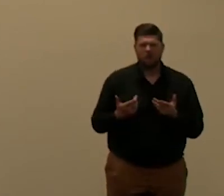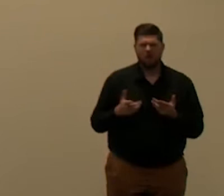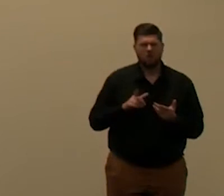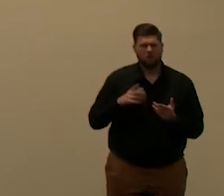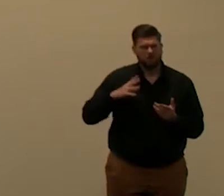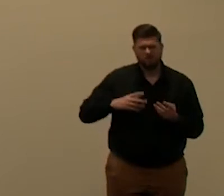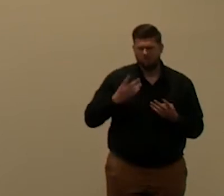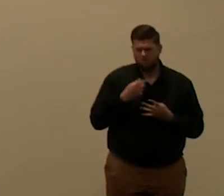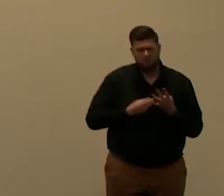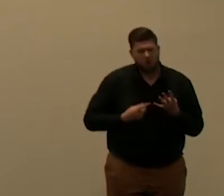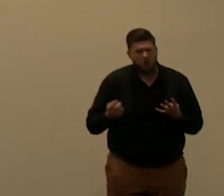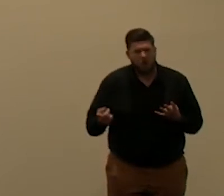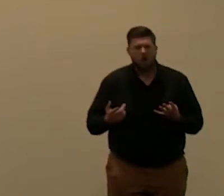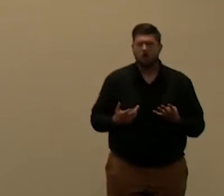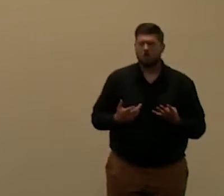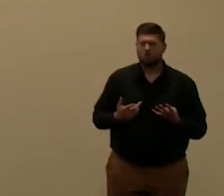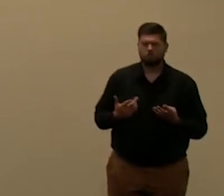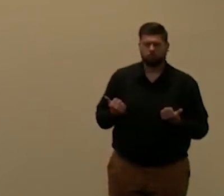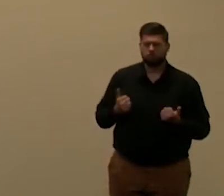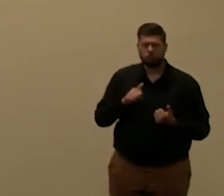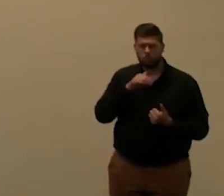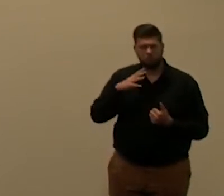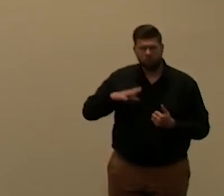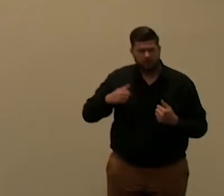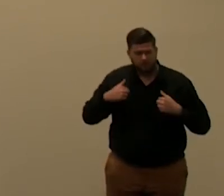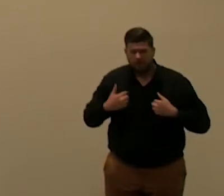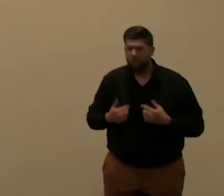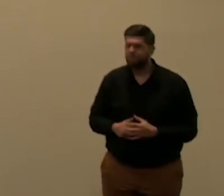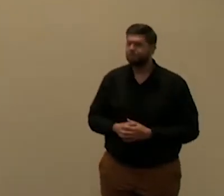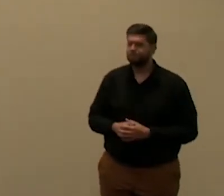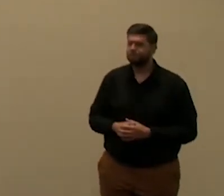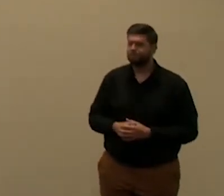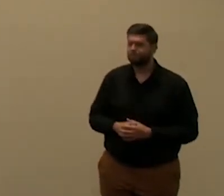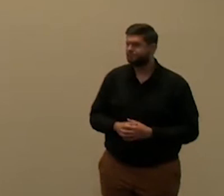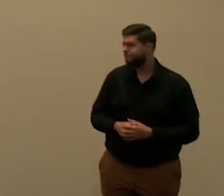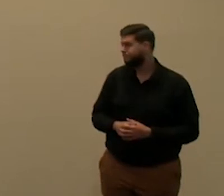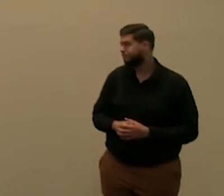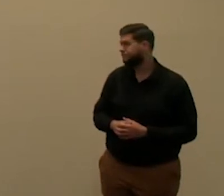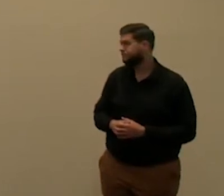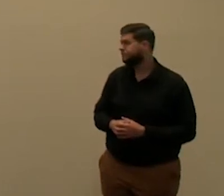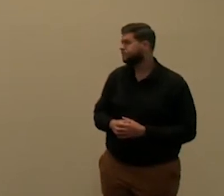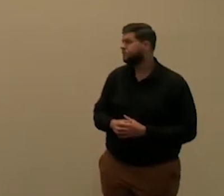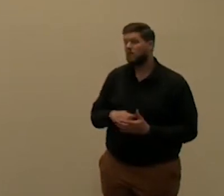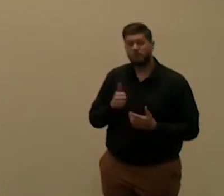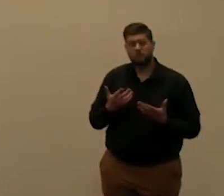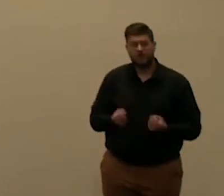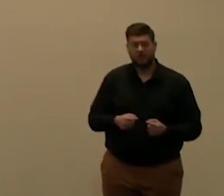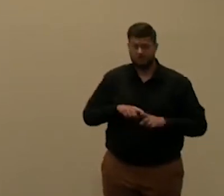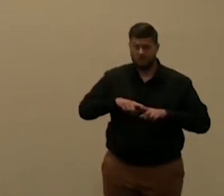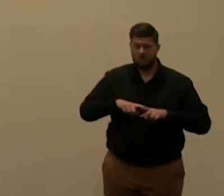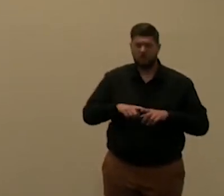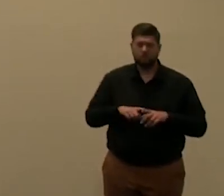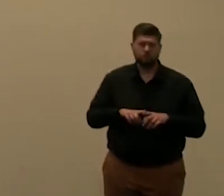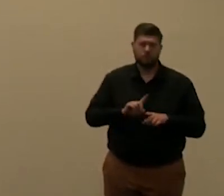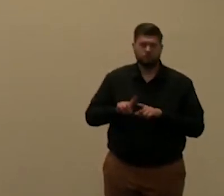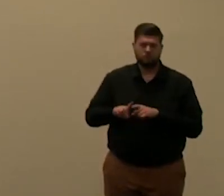might be better off by delegating that to other people as well. And then you've got the multitasking meeting hours, so where people